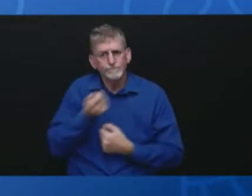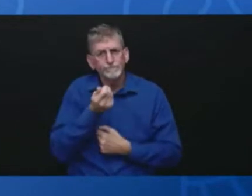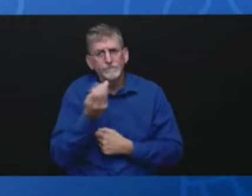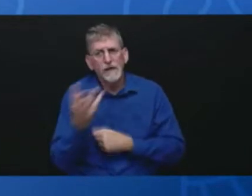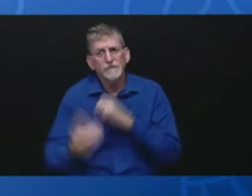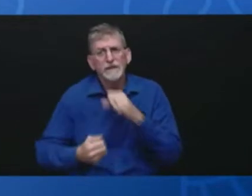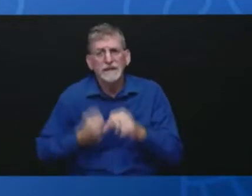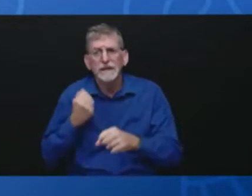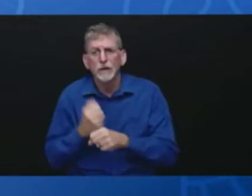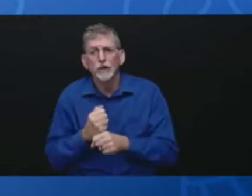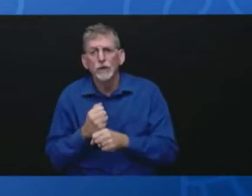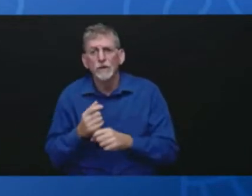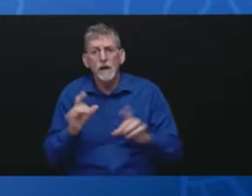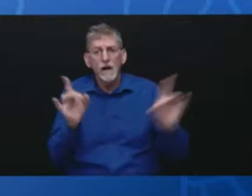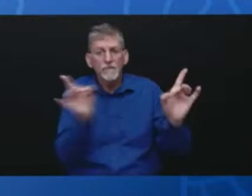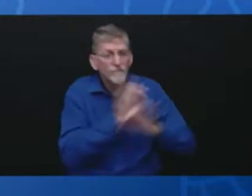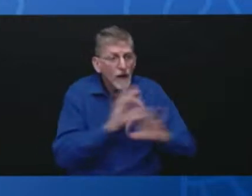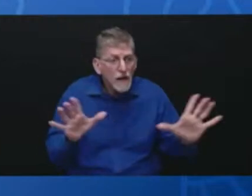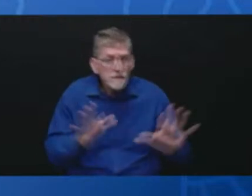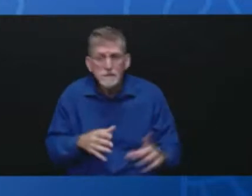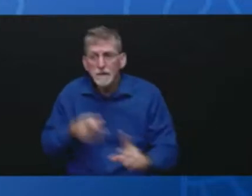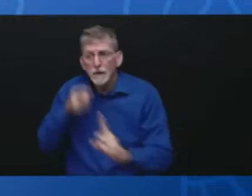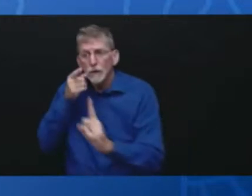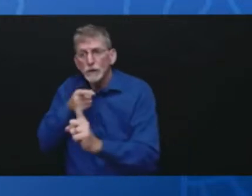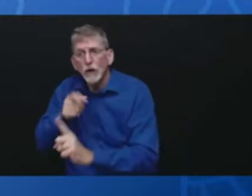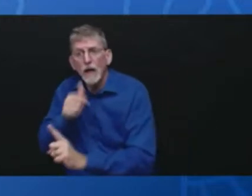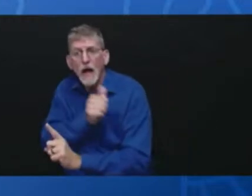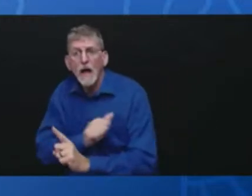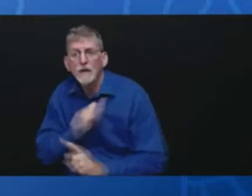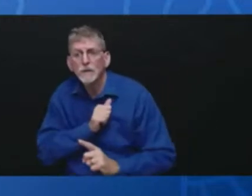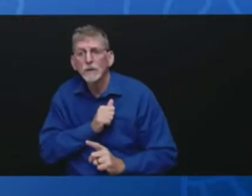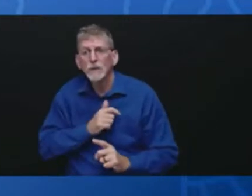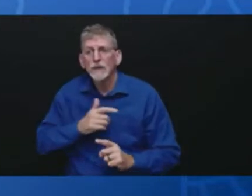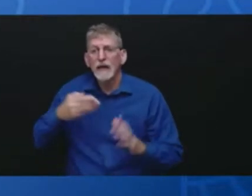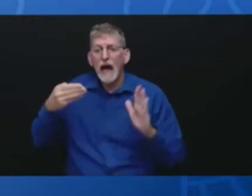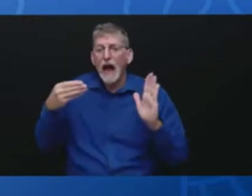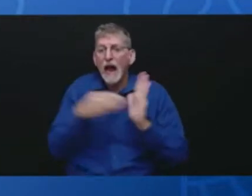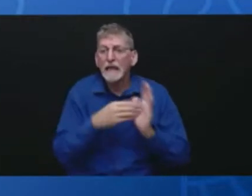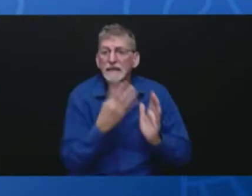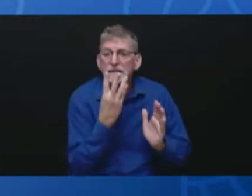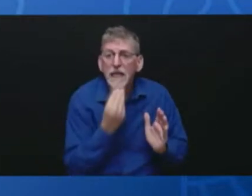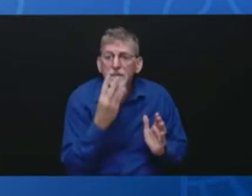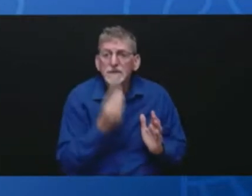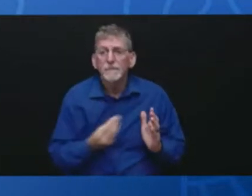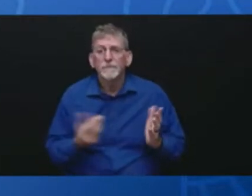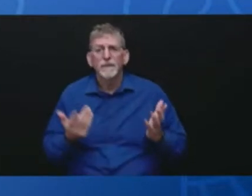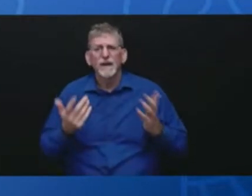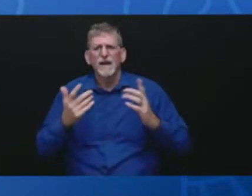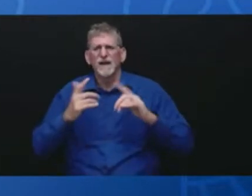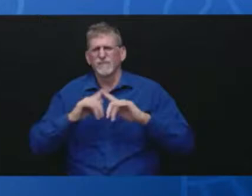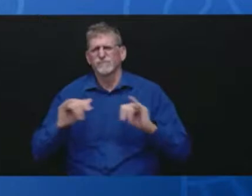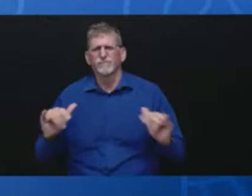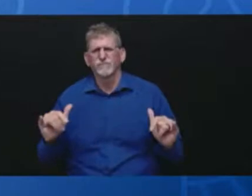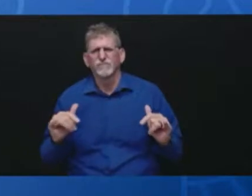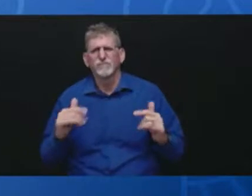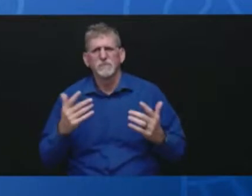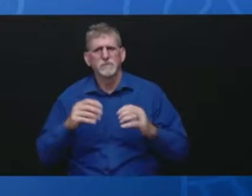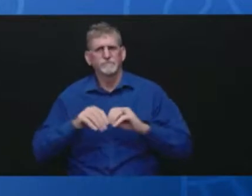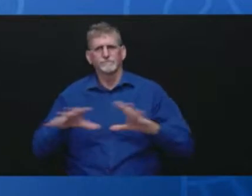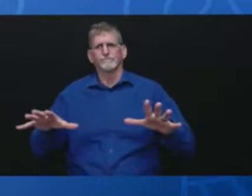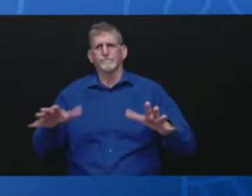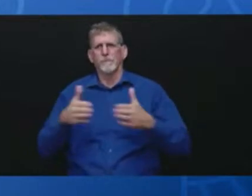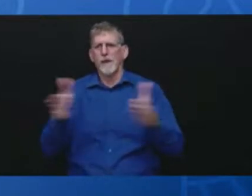a rise in anti-Semitism, and, of course, in some public cases, which I won't be speaking on. But